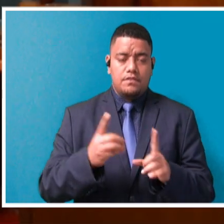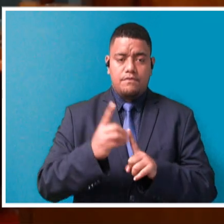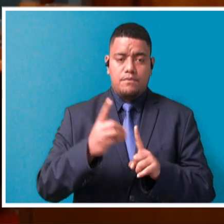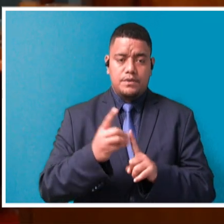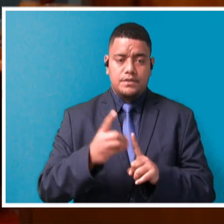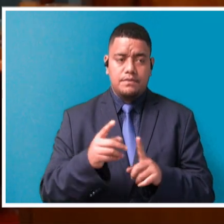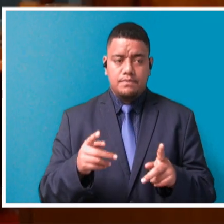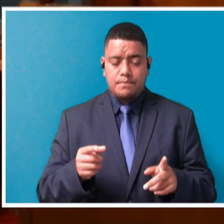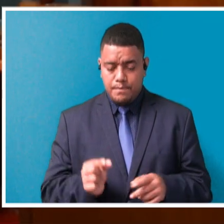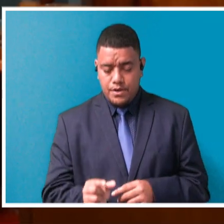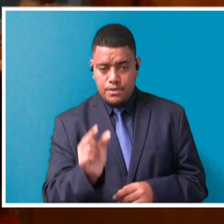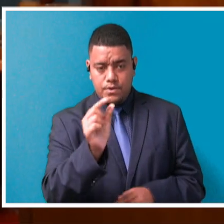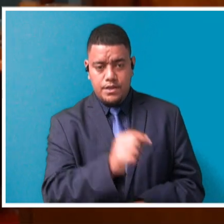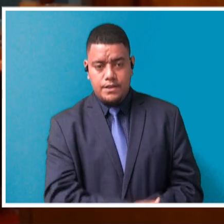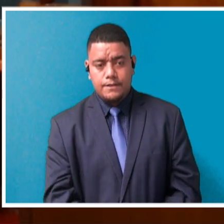development pathway.